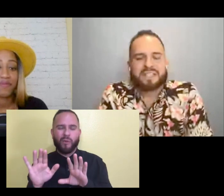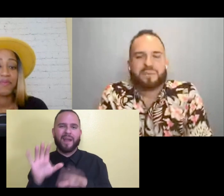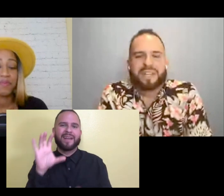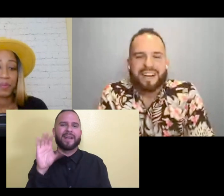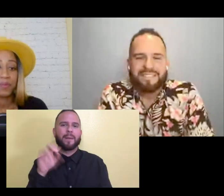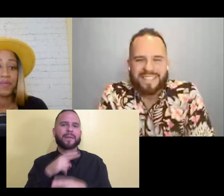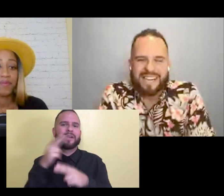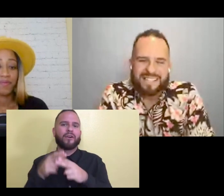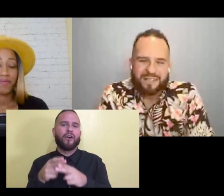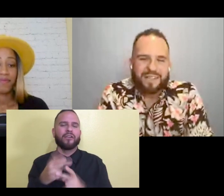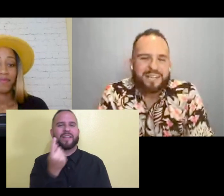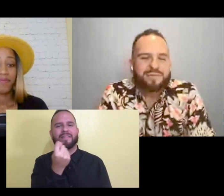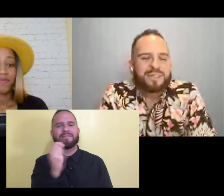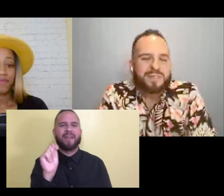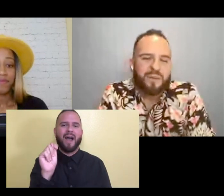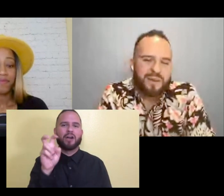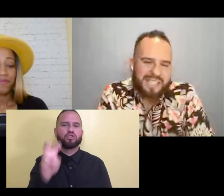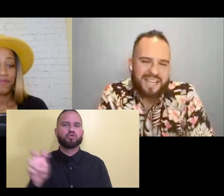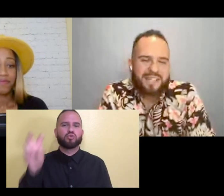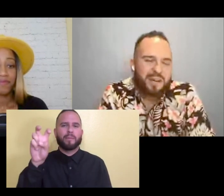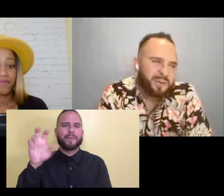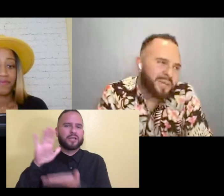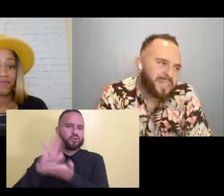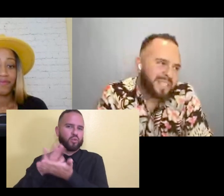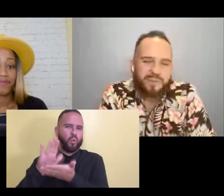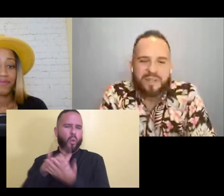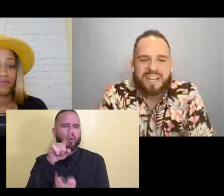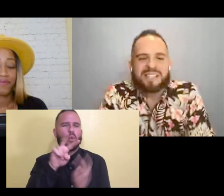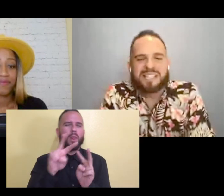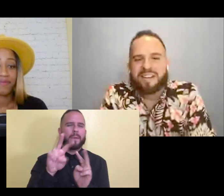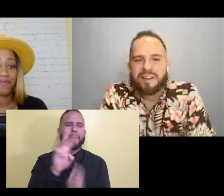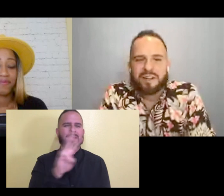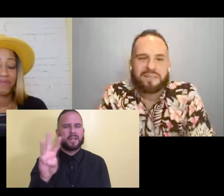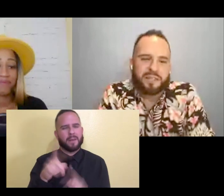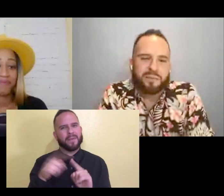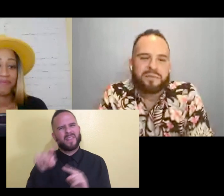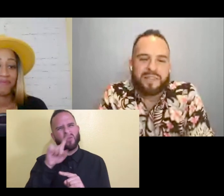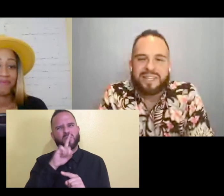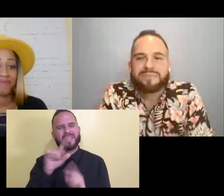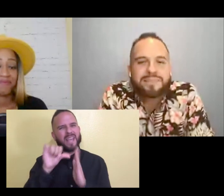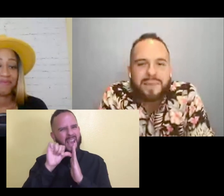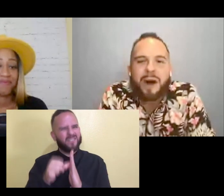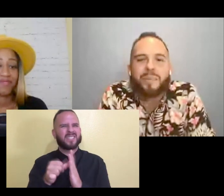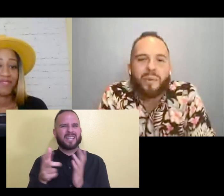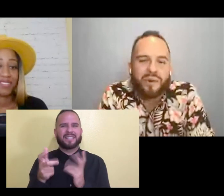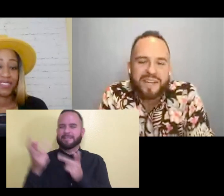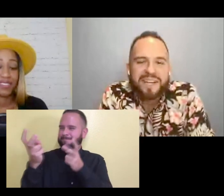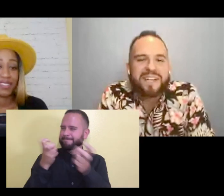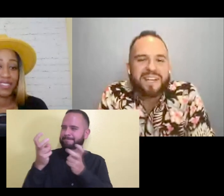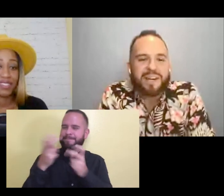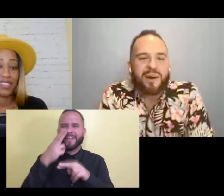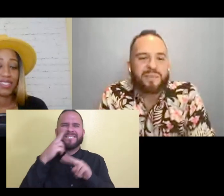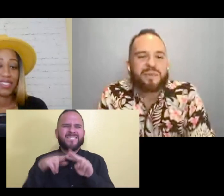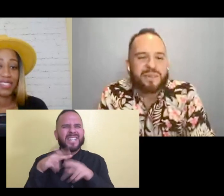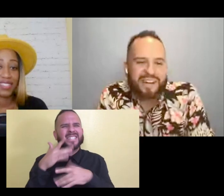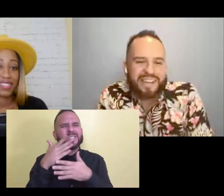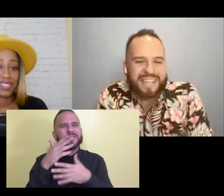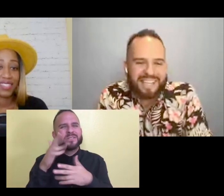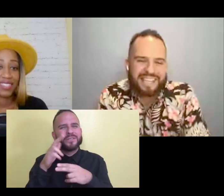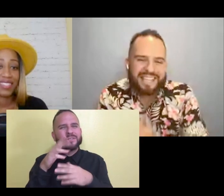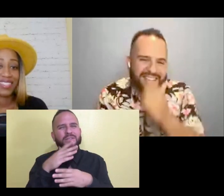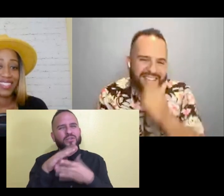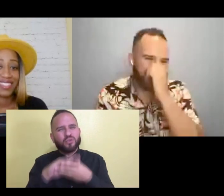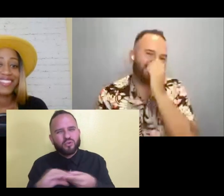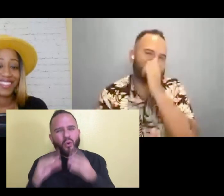that's something that they really emphasize. Get fun stories. I can tell you the building is 1,751 feet. I'm bored. Moving